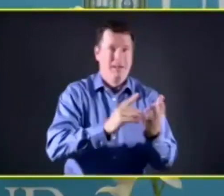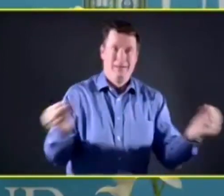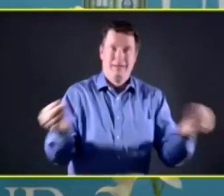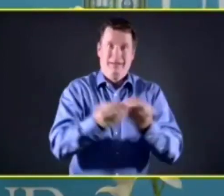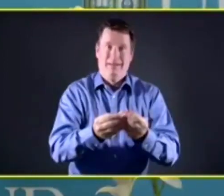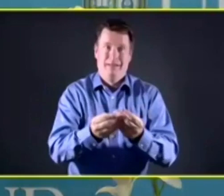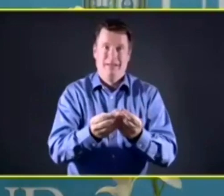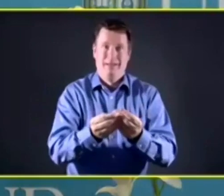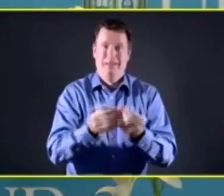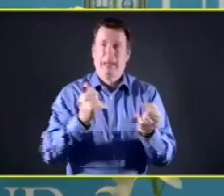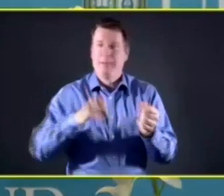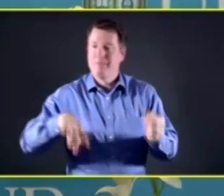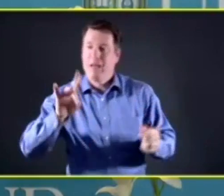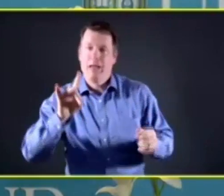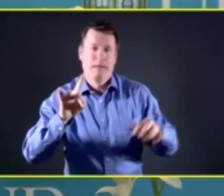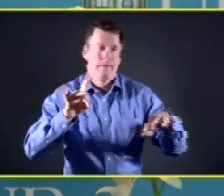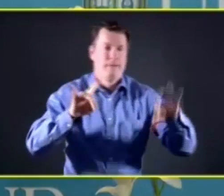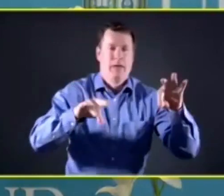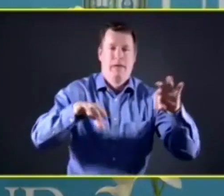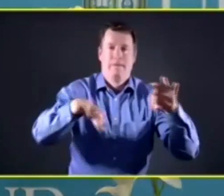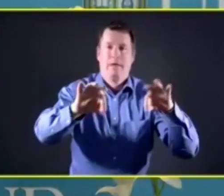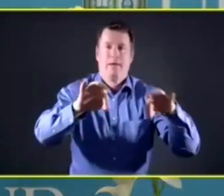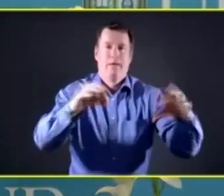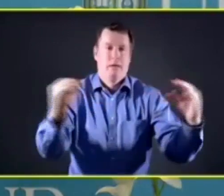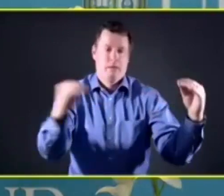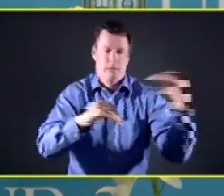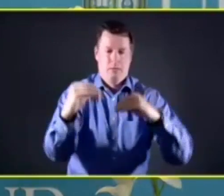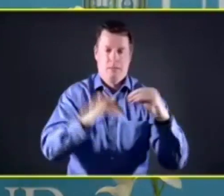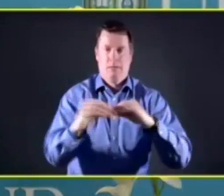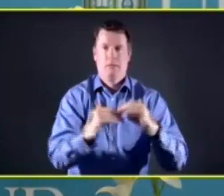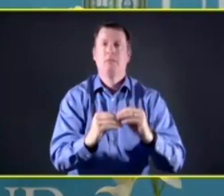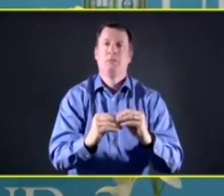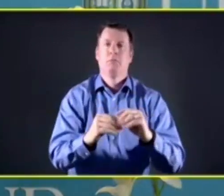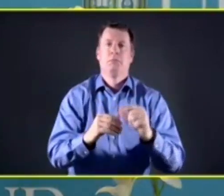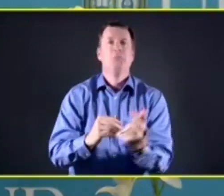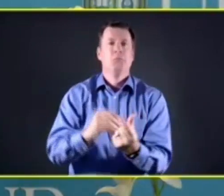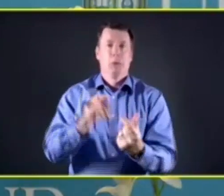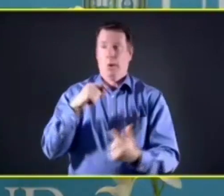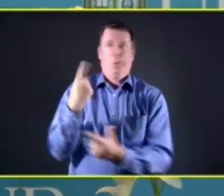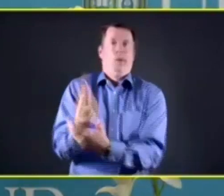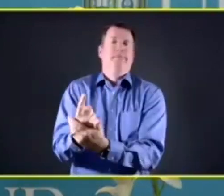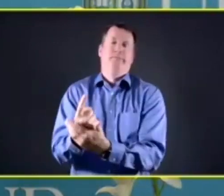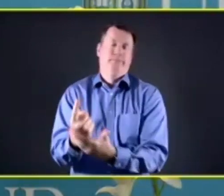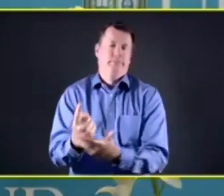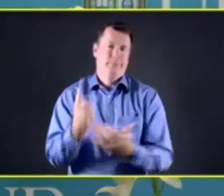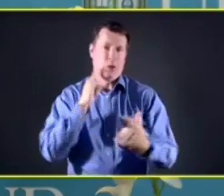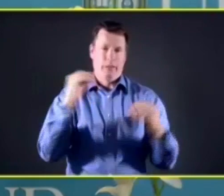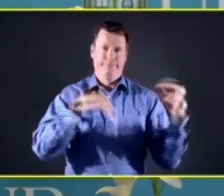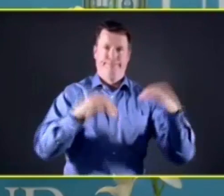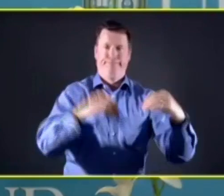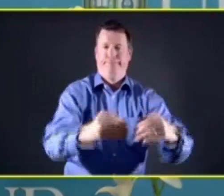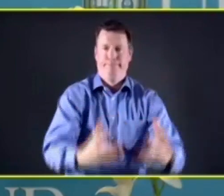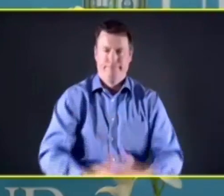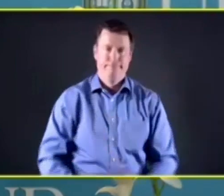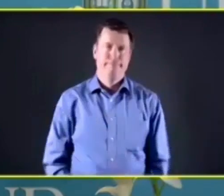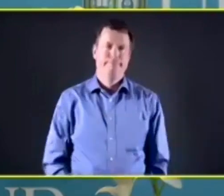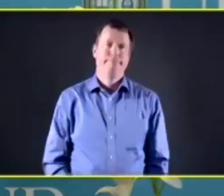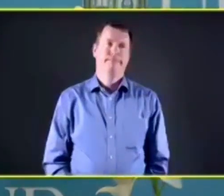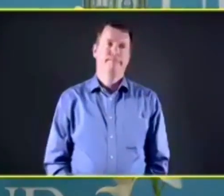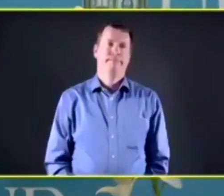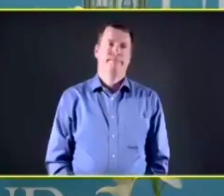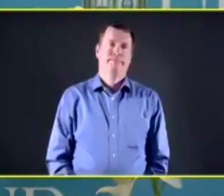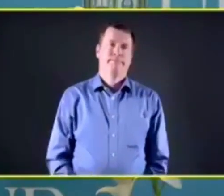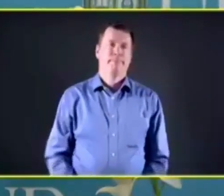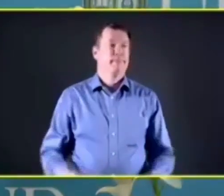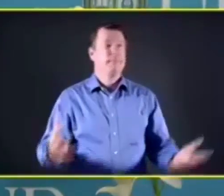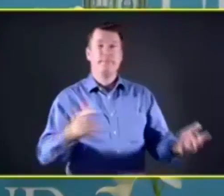these trials from the very beginning. I remember in the very early days before there were really any medicines other than AZT, and people would